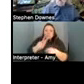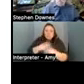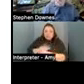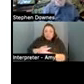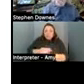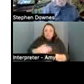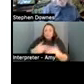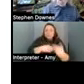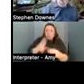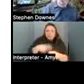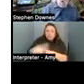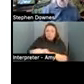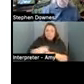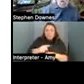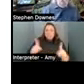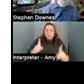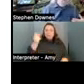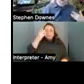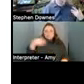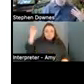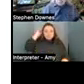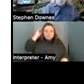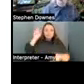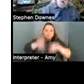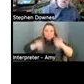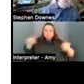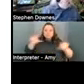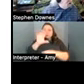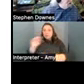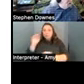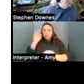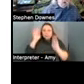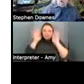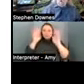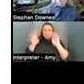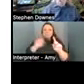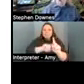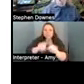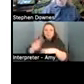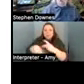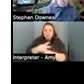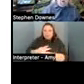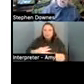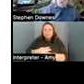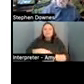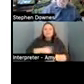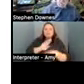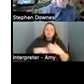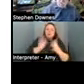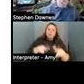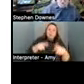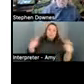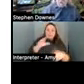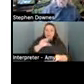name just keep in mind there are different companies producing different versions of them all the big companies are in on it